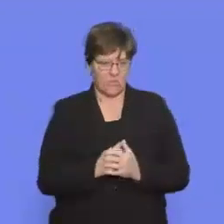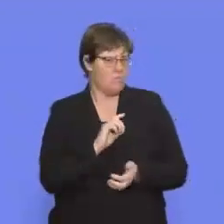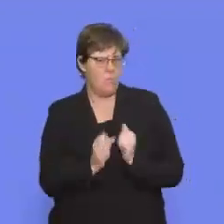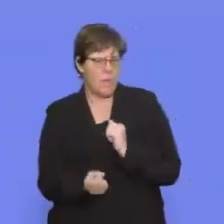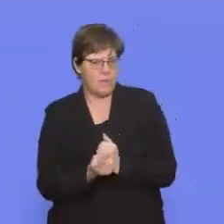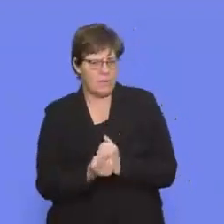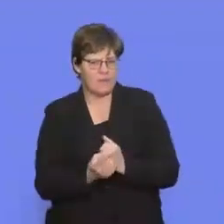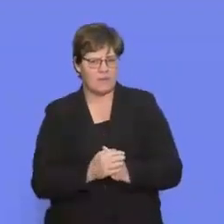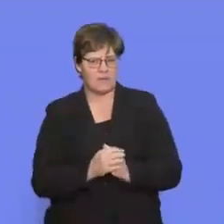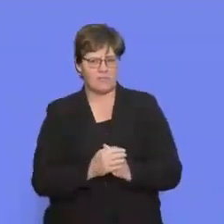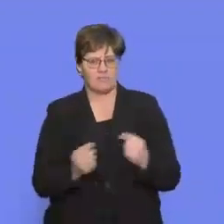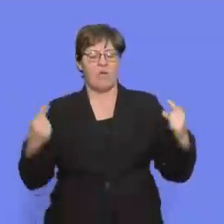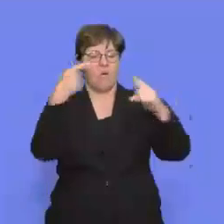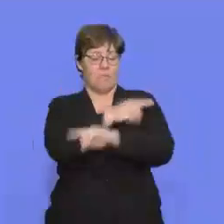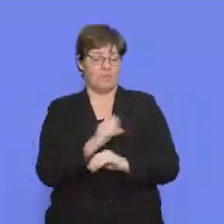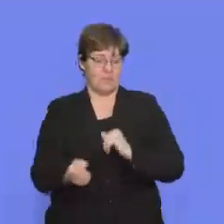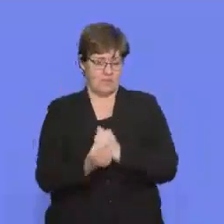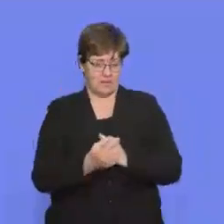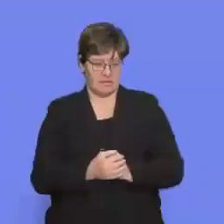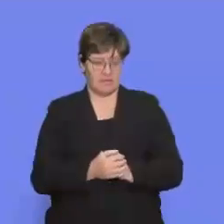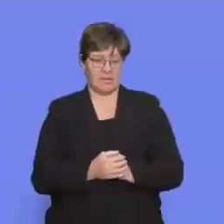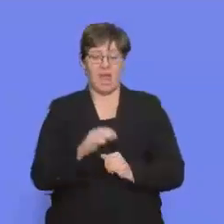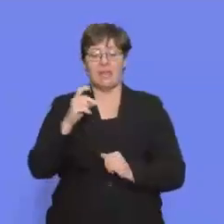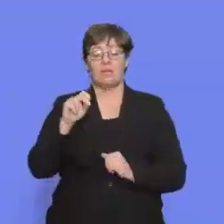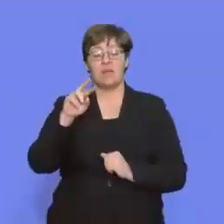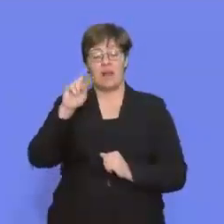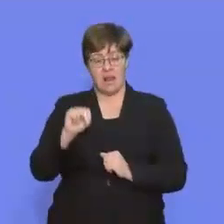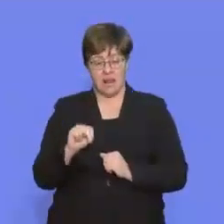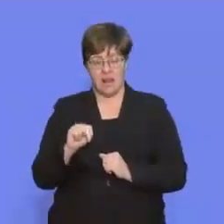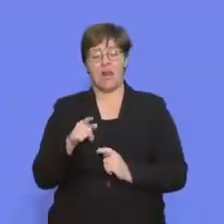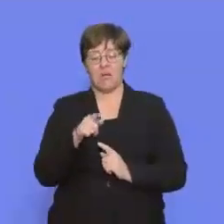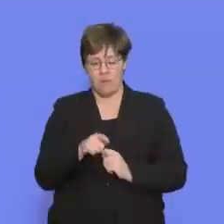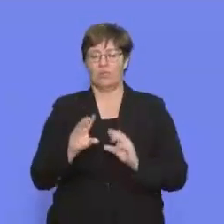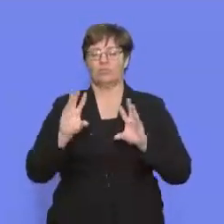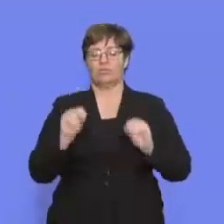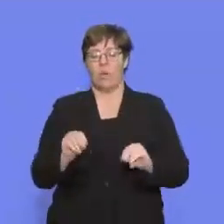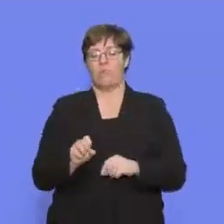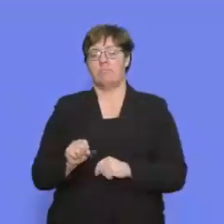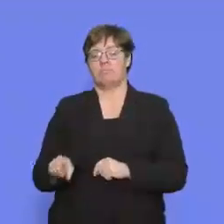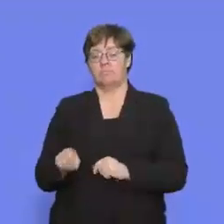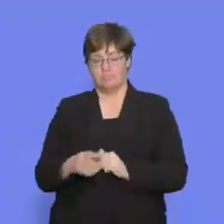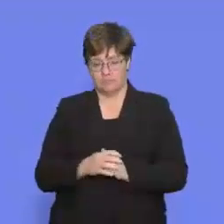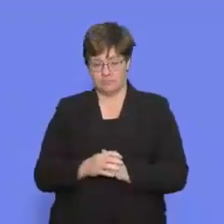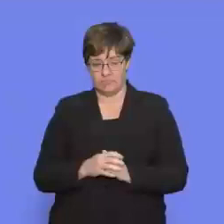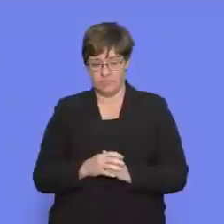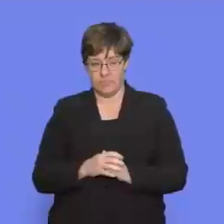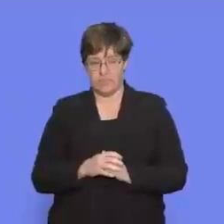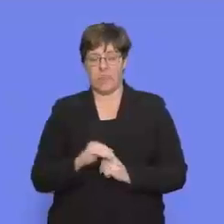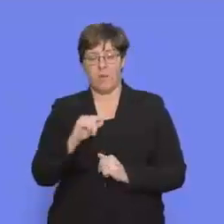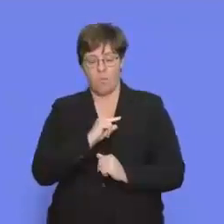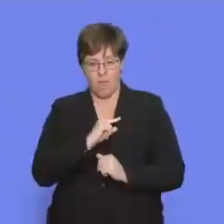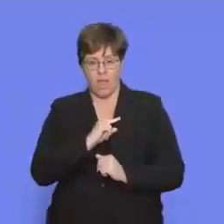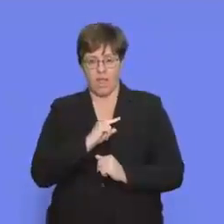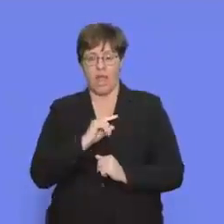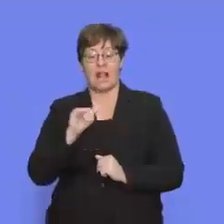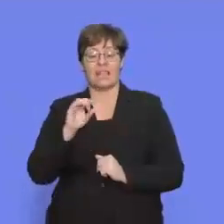Adrenal gland again will stop the secretion of aldosterone, meaning